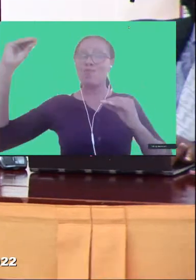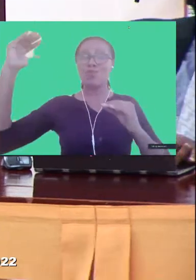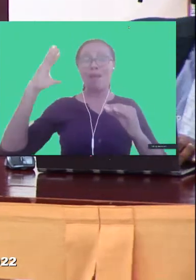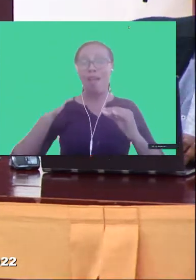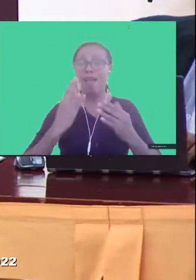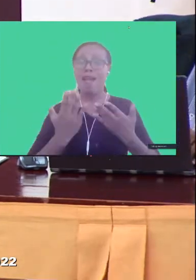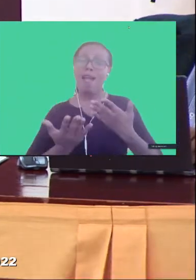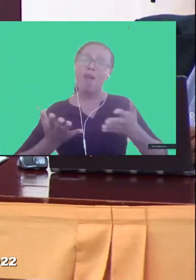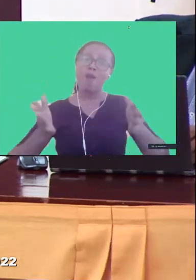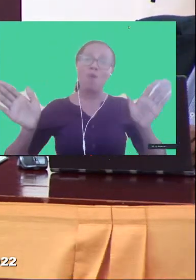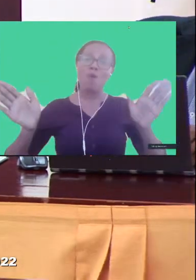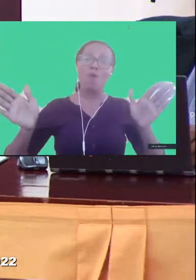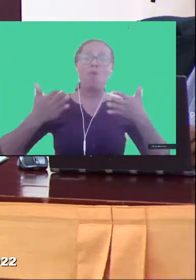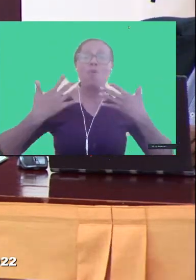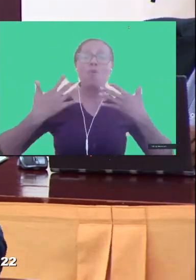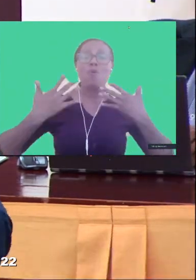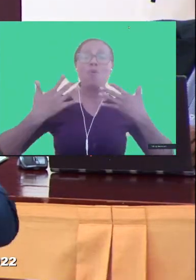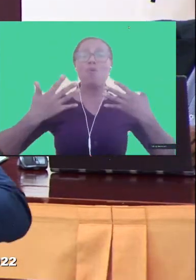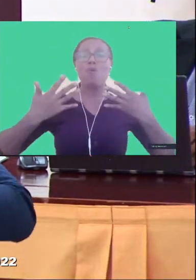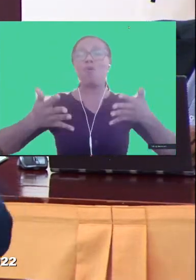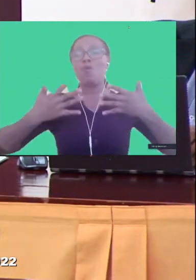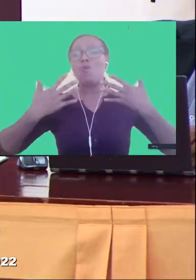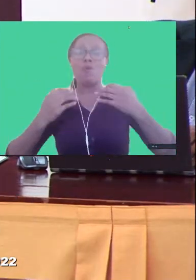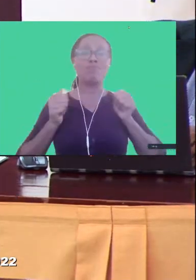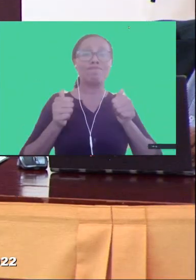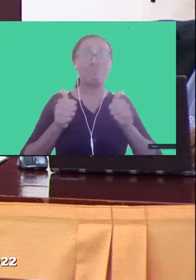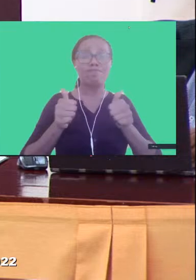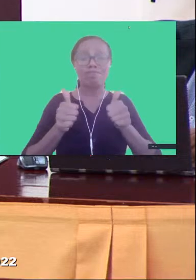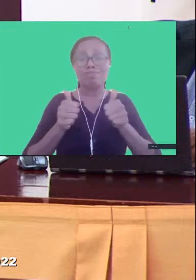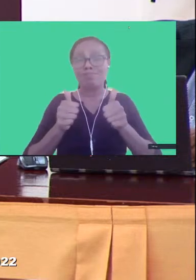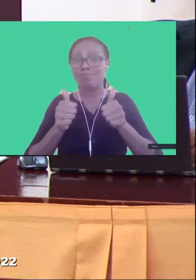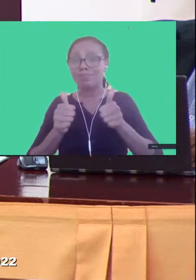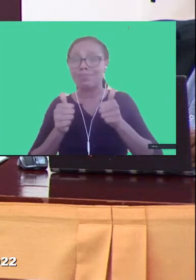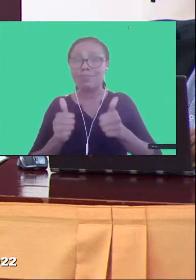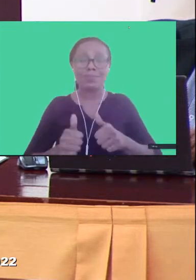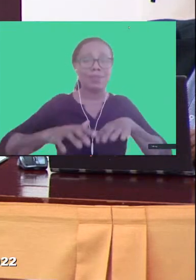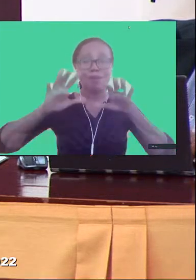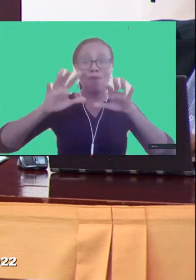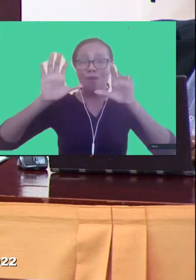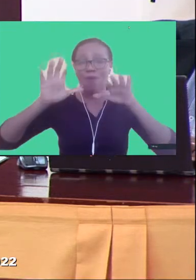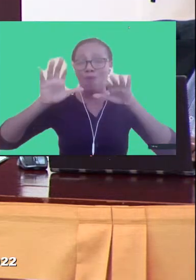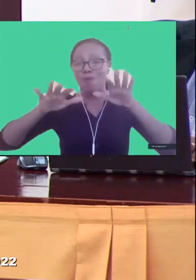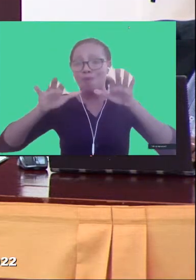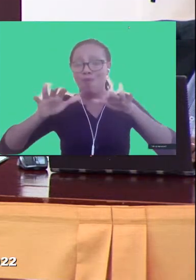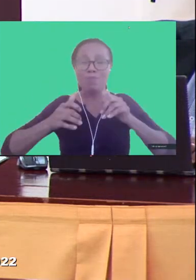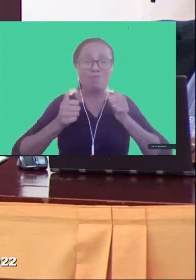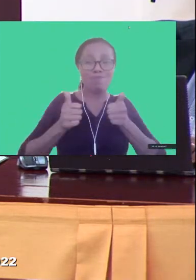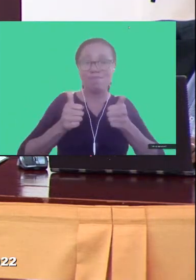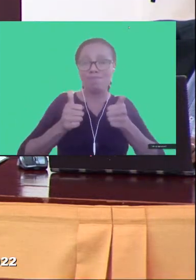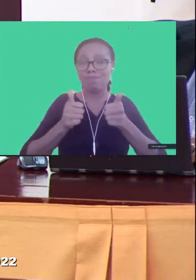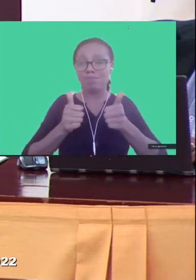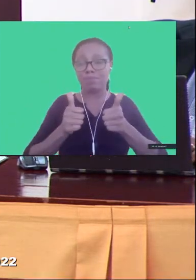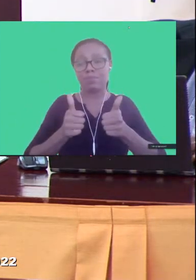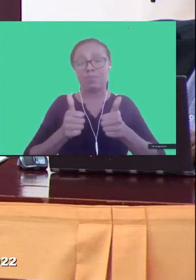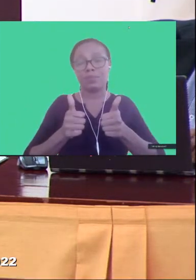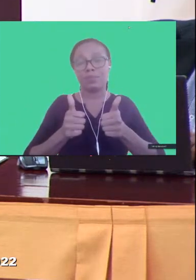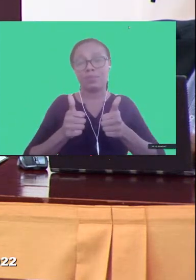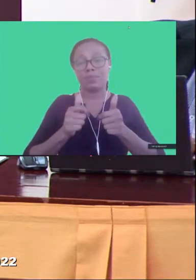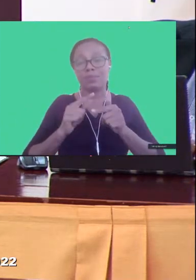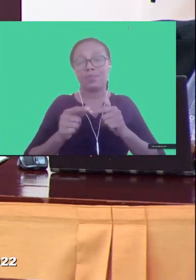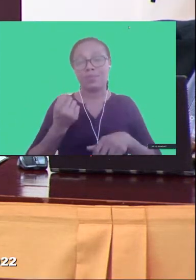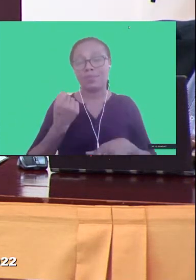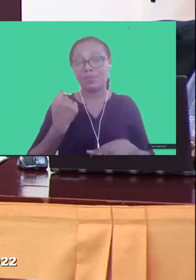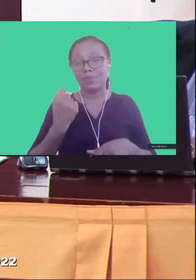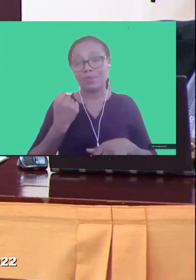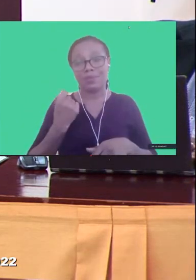in terms of the weather and climate and stuff like that, we would not have the benefit of having the geothermal energy as